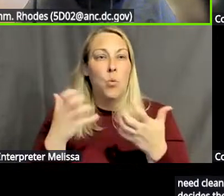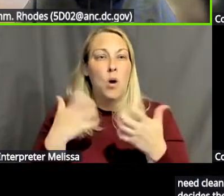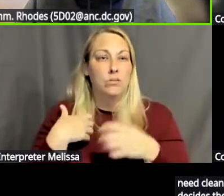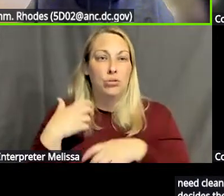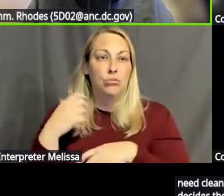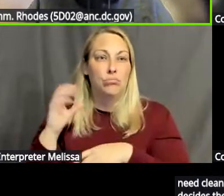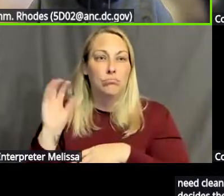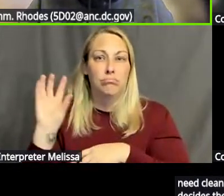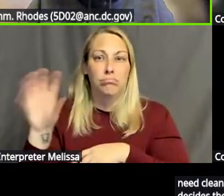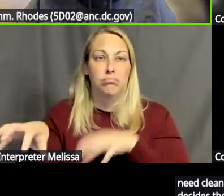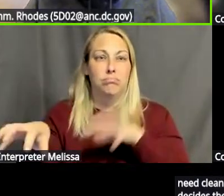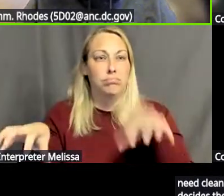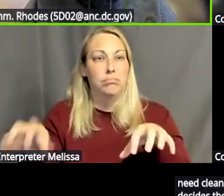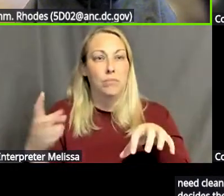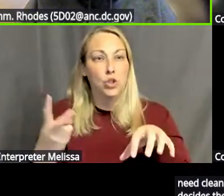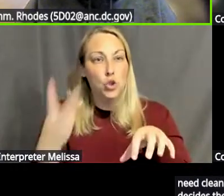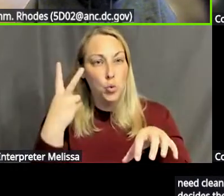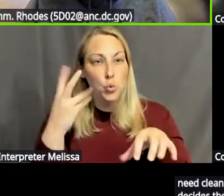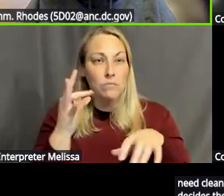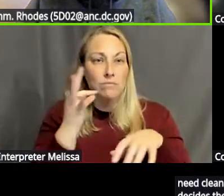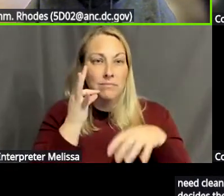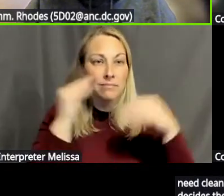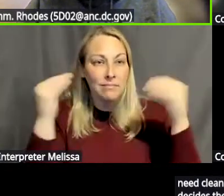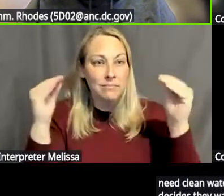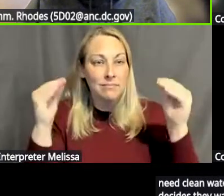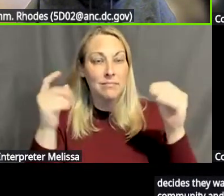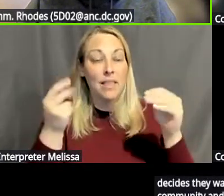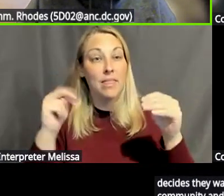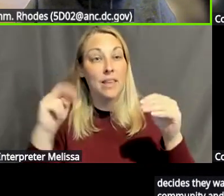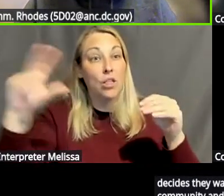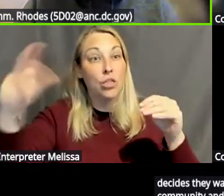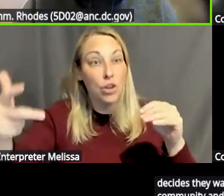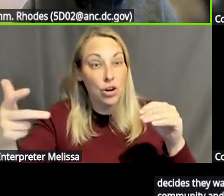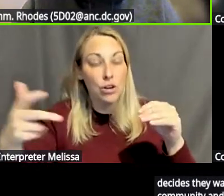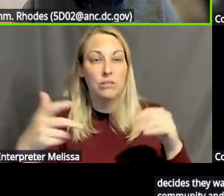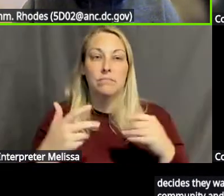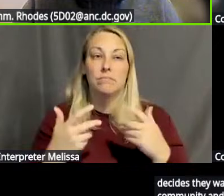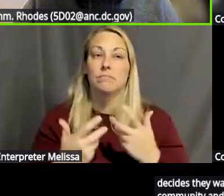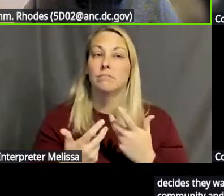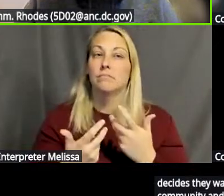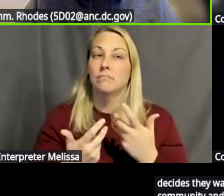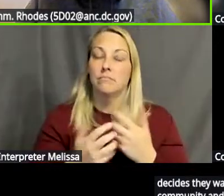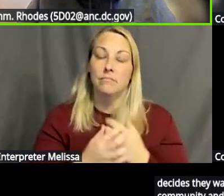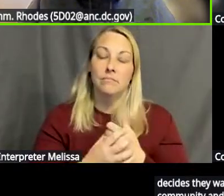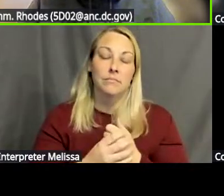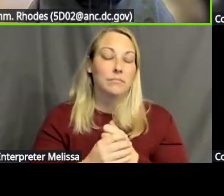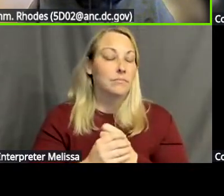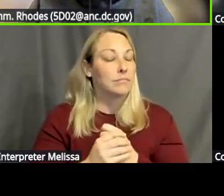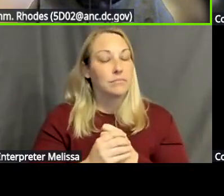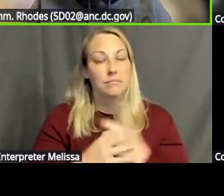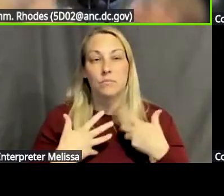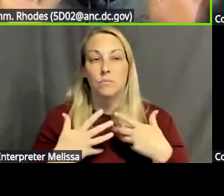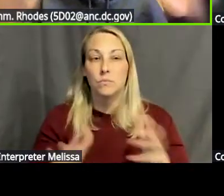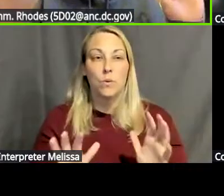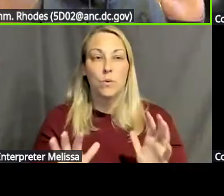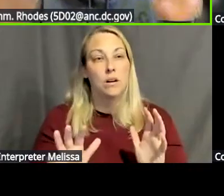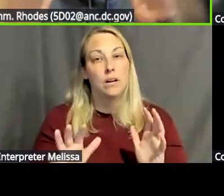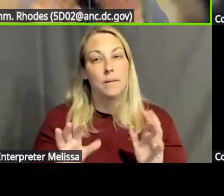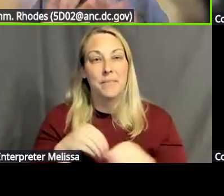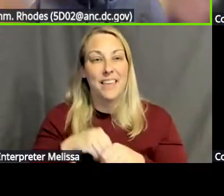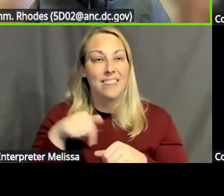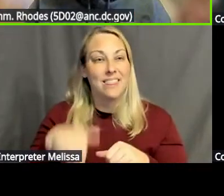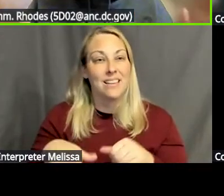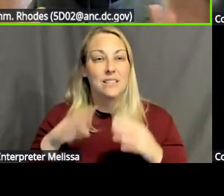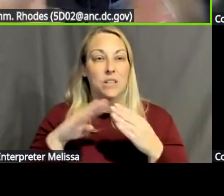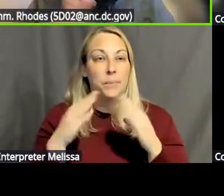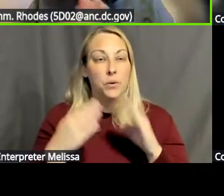dump another one in our community. And that's not what we want. I look, if